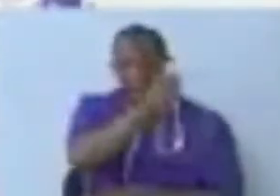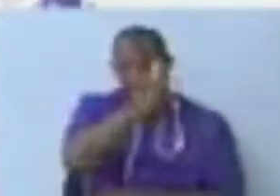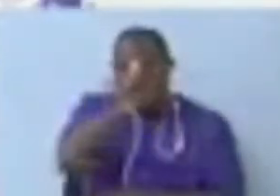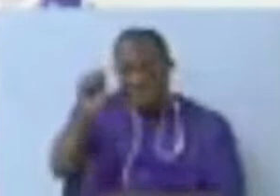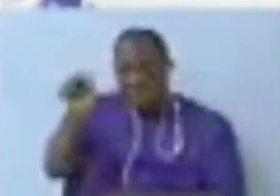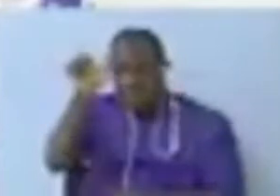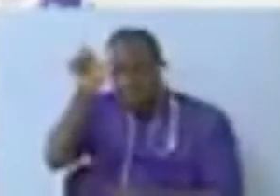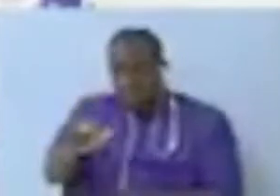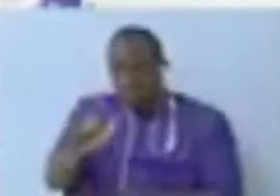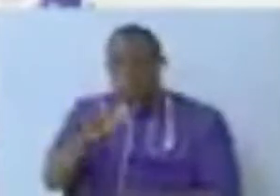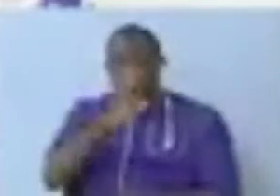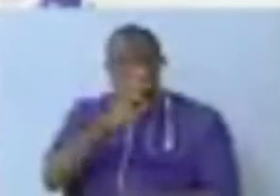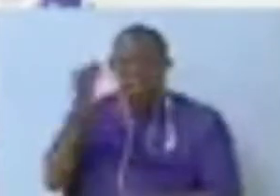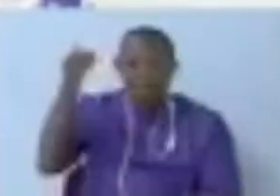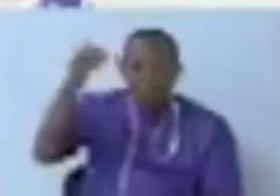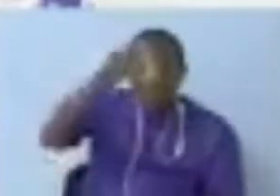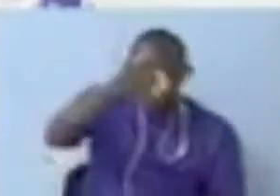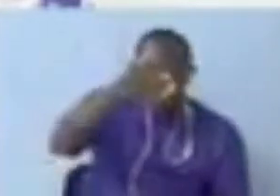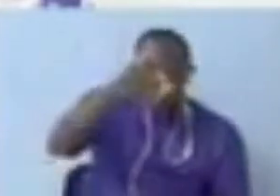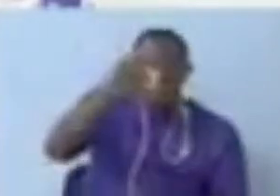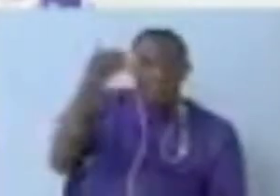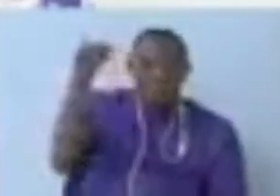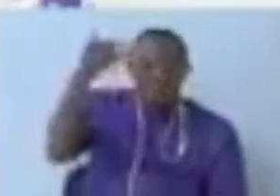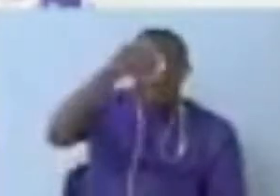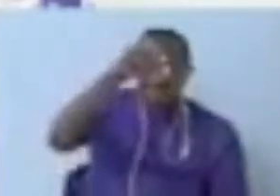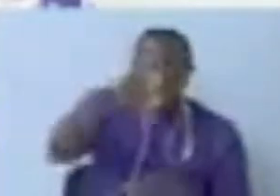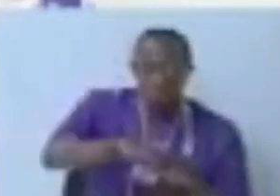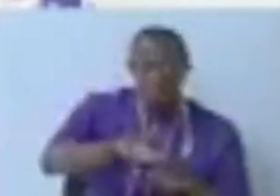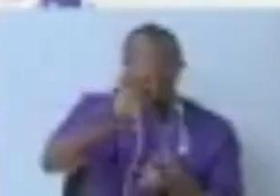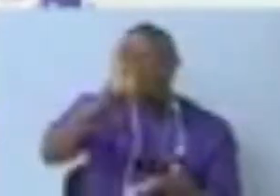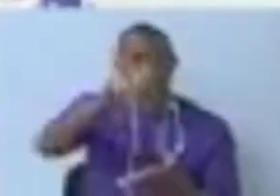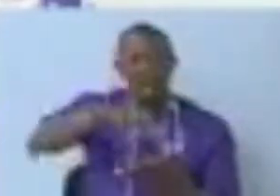is recorded. Well, that